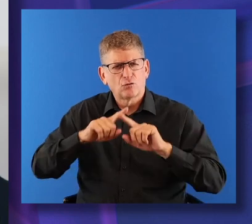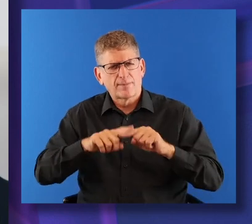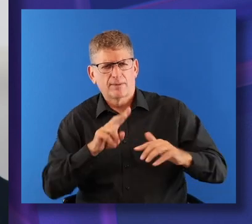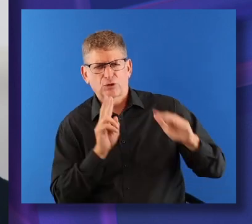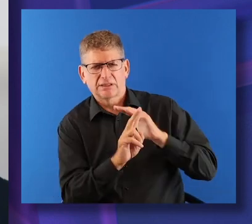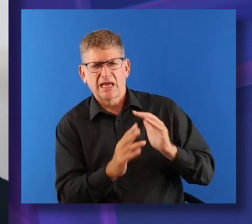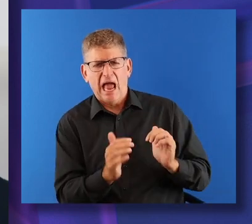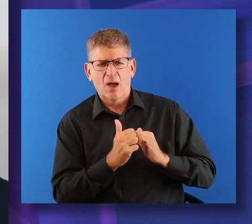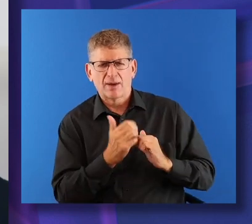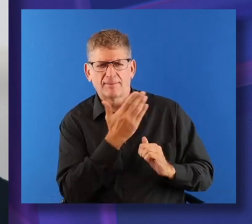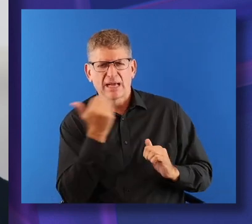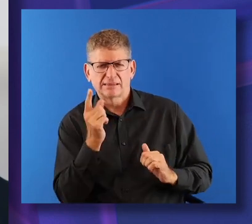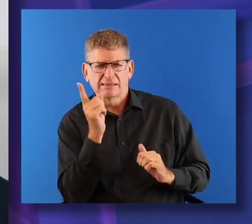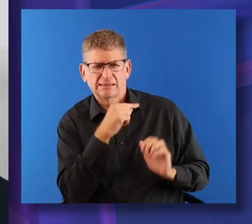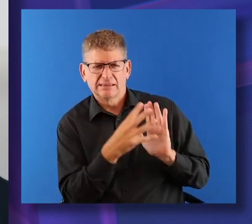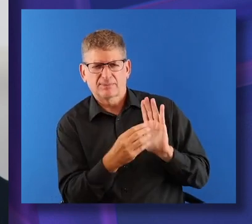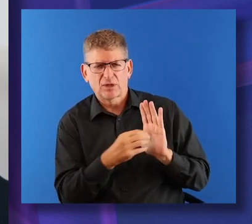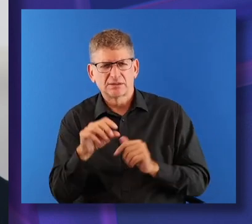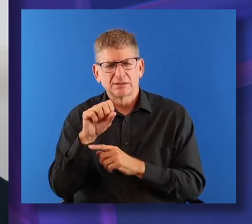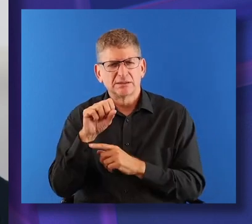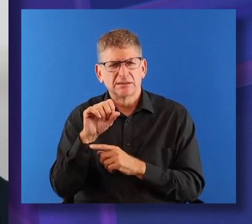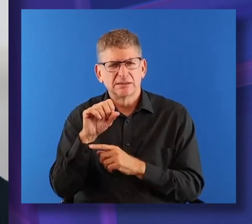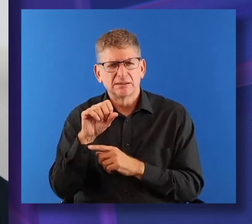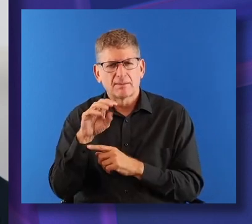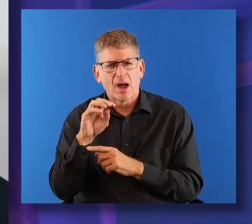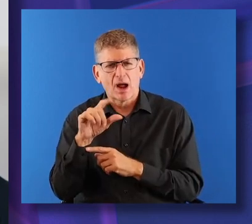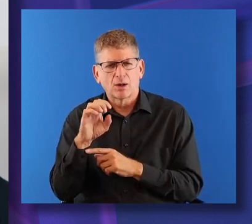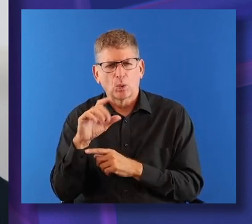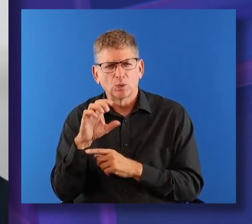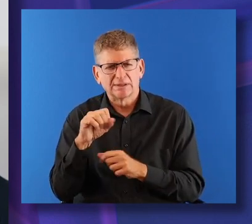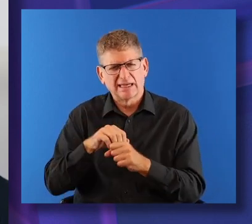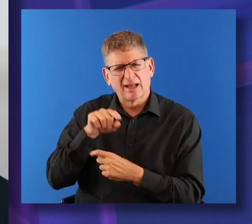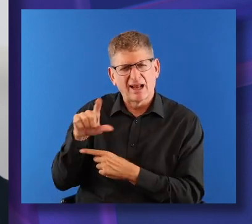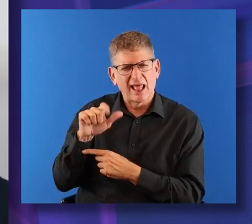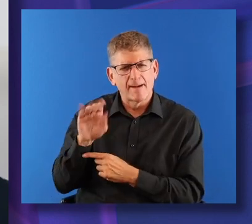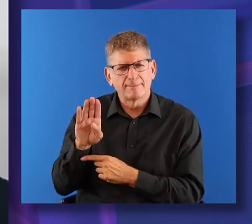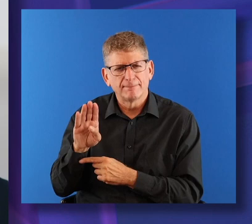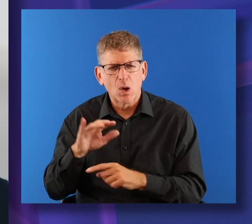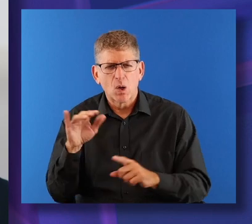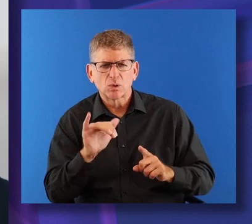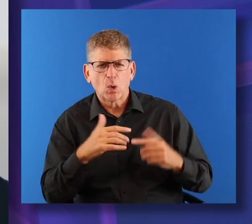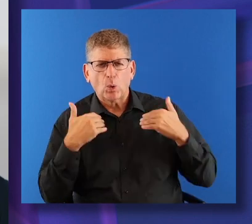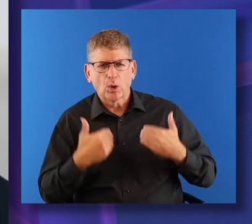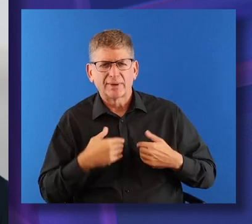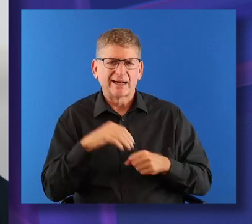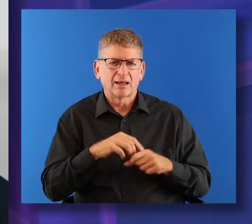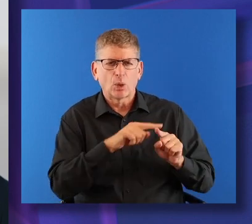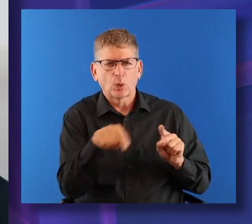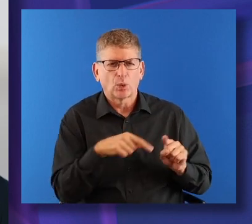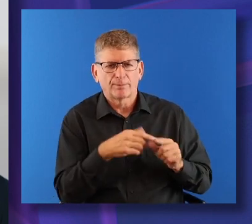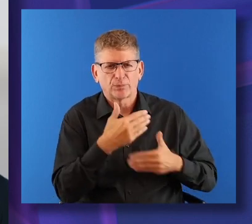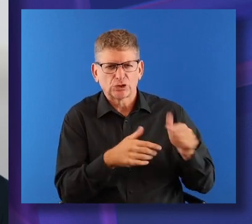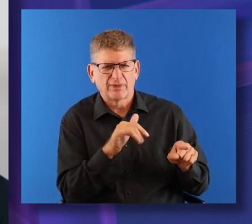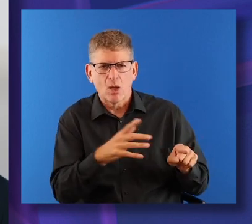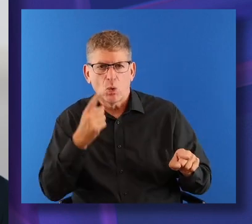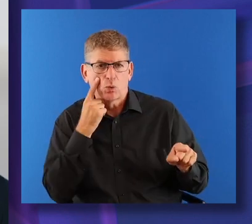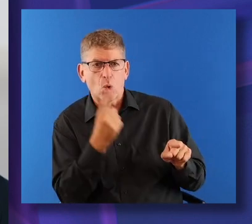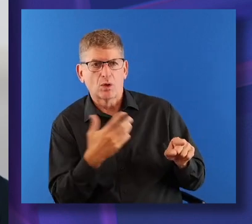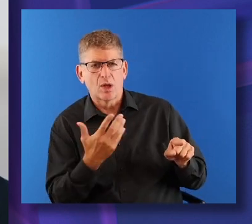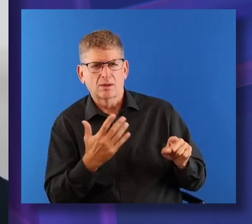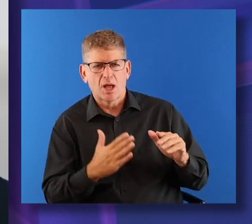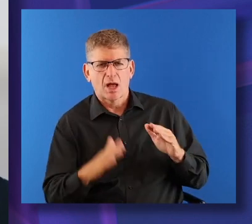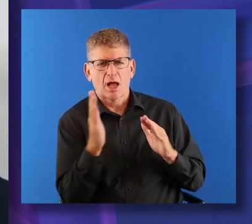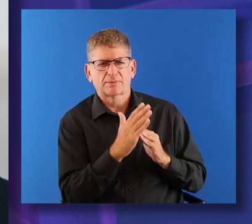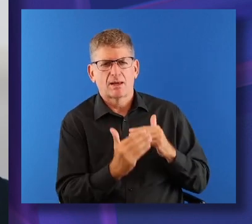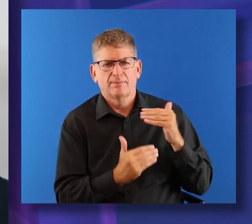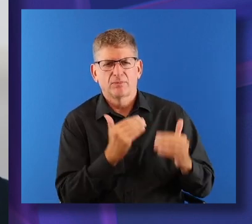as human-in-the-loop procedures that aim to optimize processes to reduce time and costs. The machine